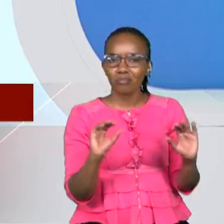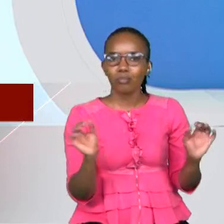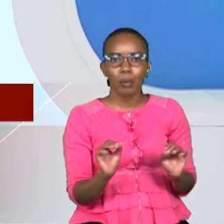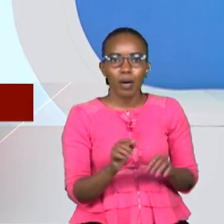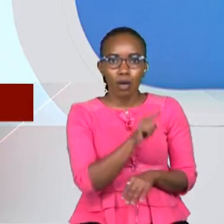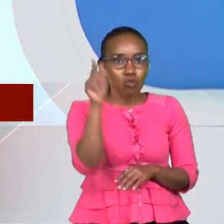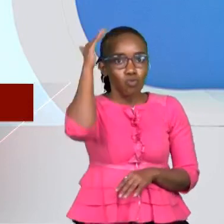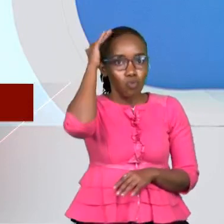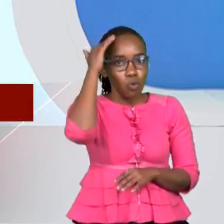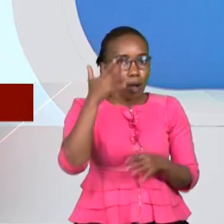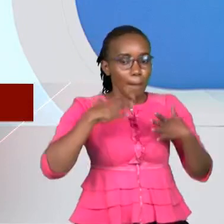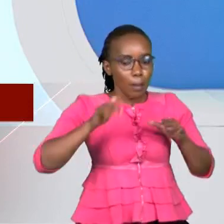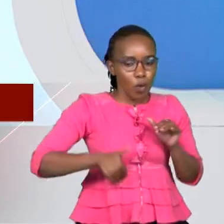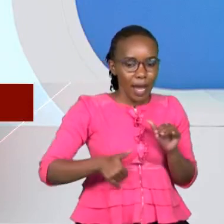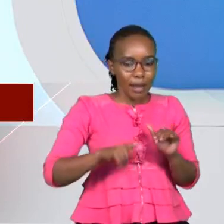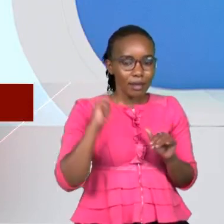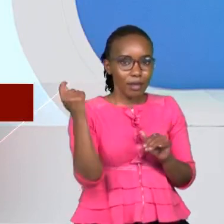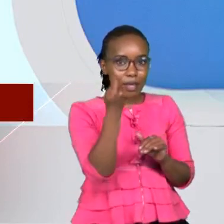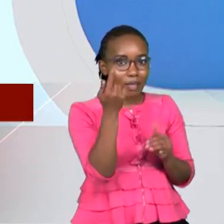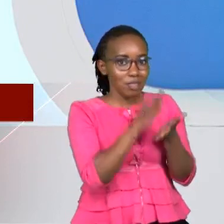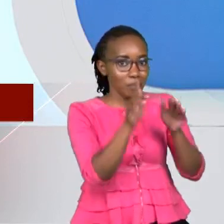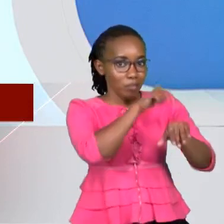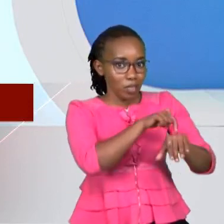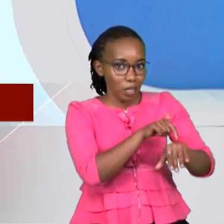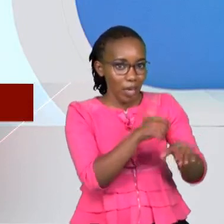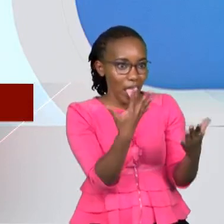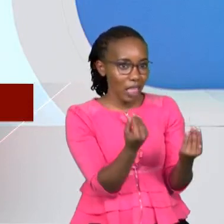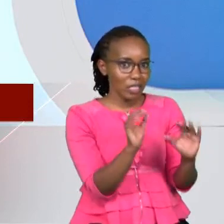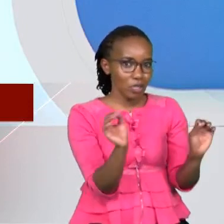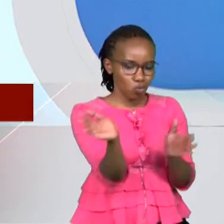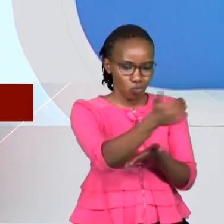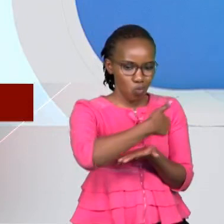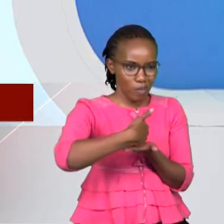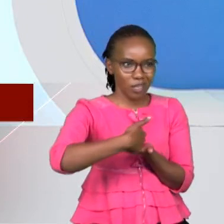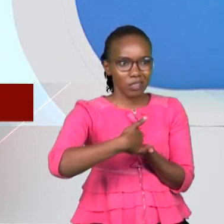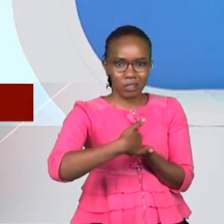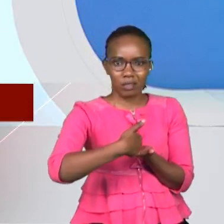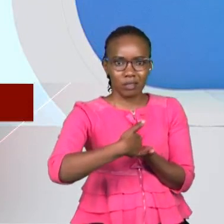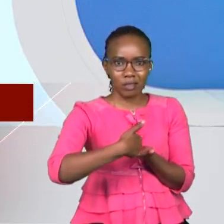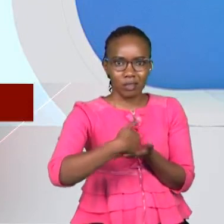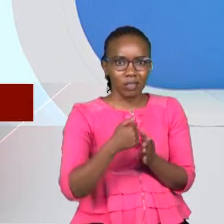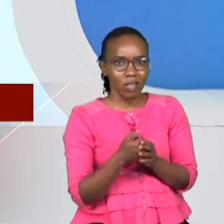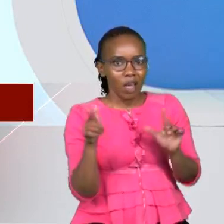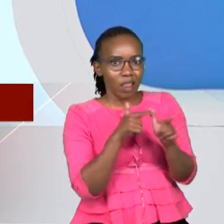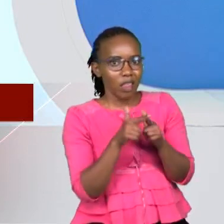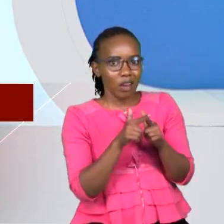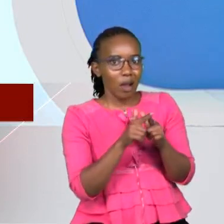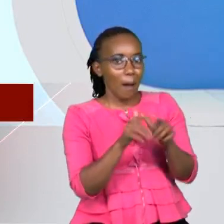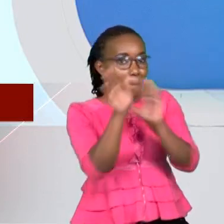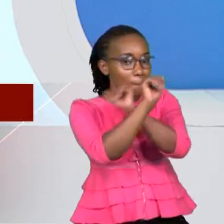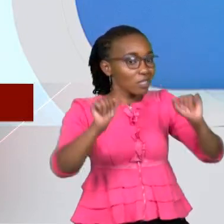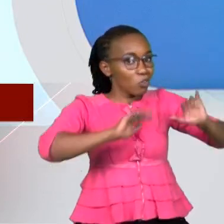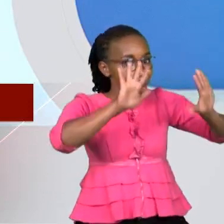know, the young people in this country... Sometimes it's not very easy to mobilize and you know, funding a presidential campaign is